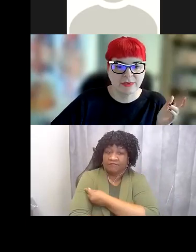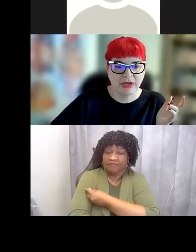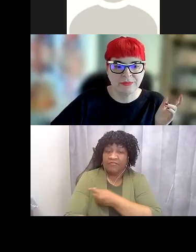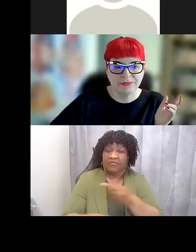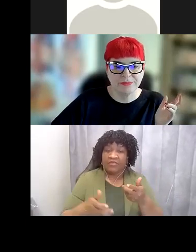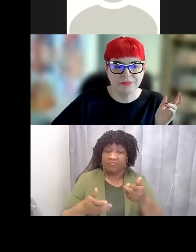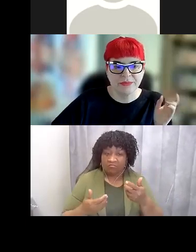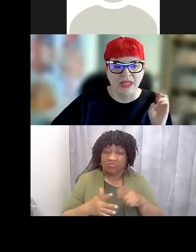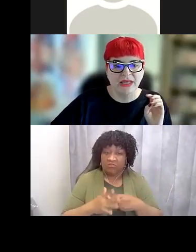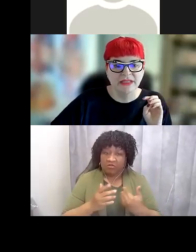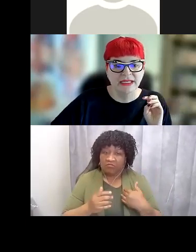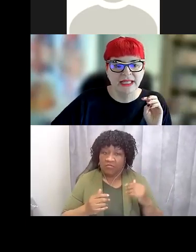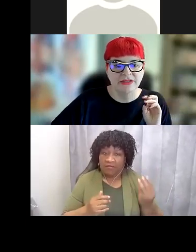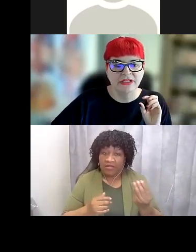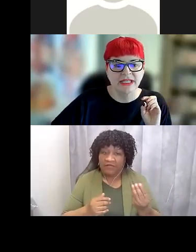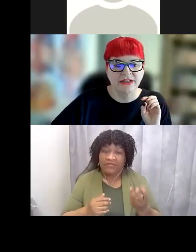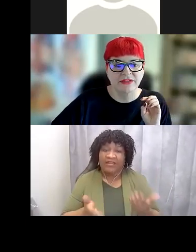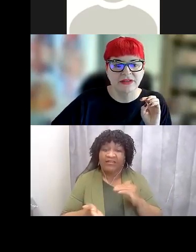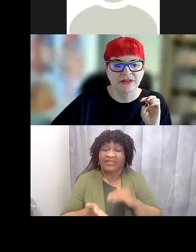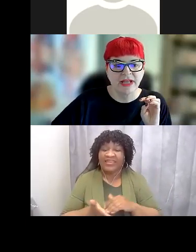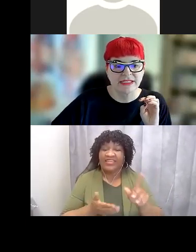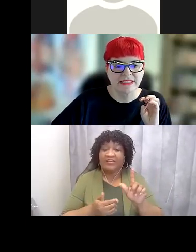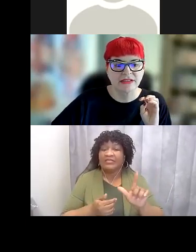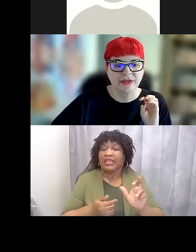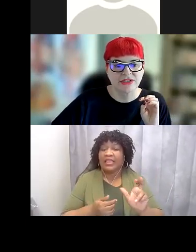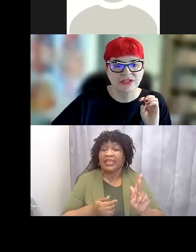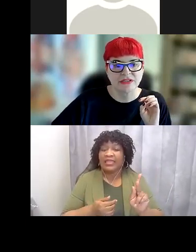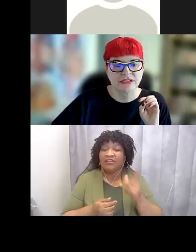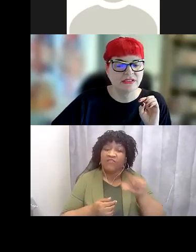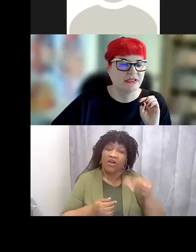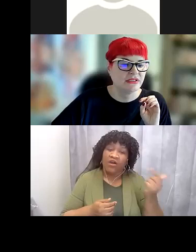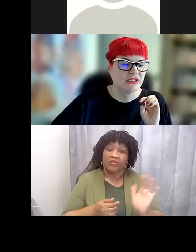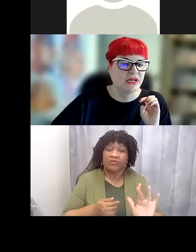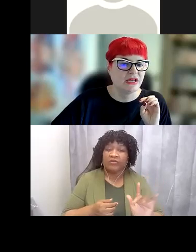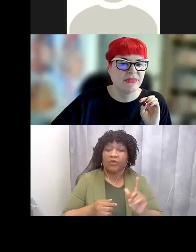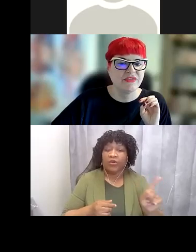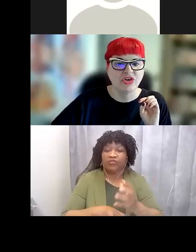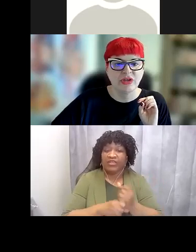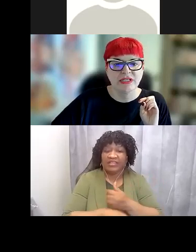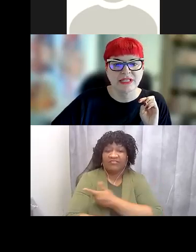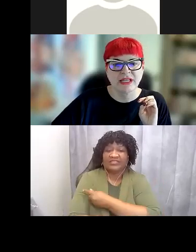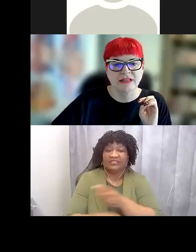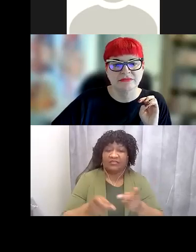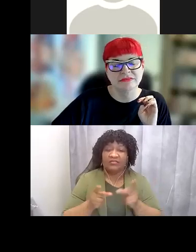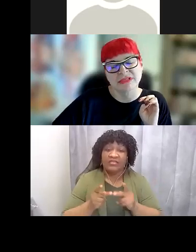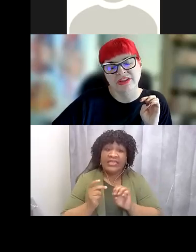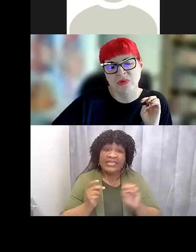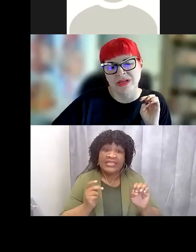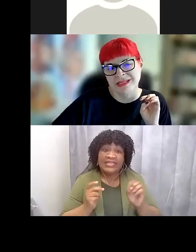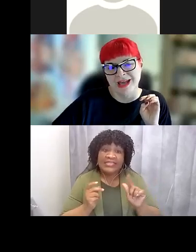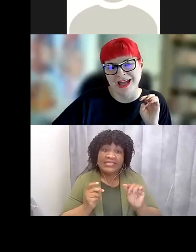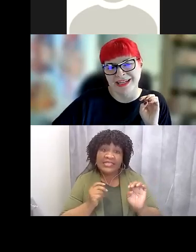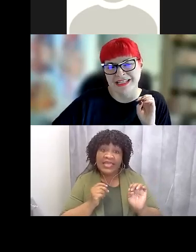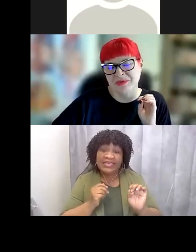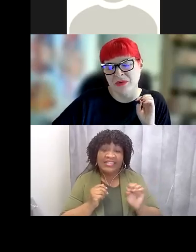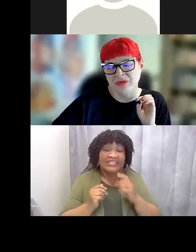already as well. And then again, there's a link for other vaccine locations. If you go to Eastgate, tell them all I